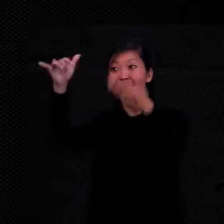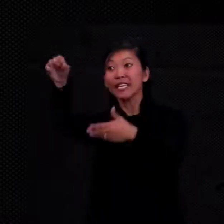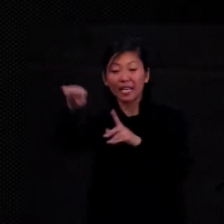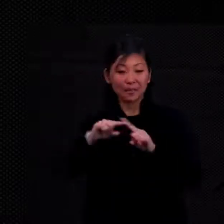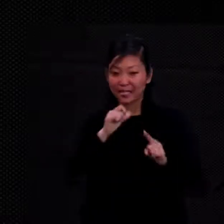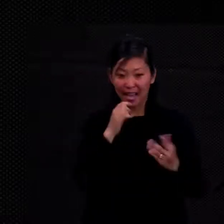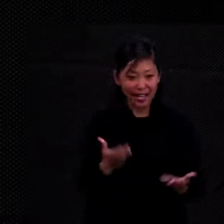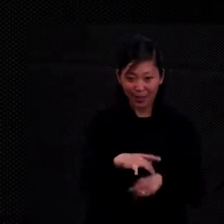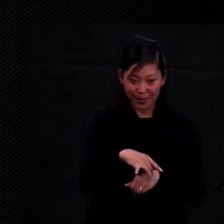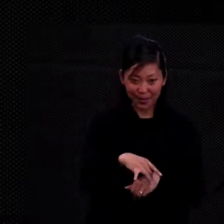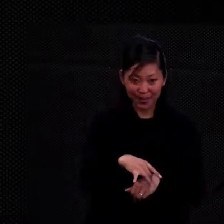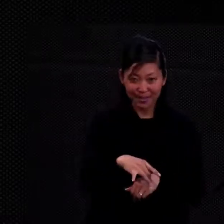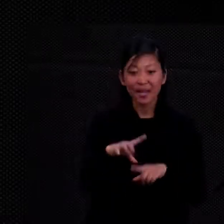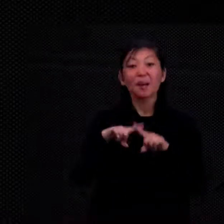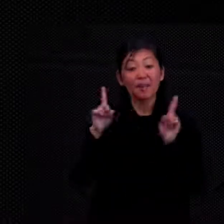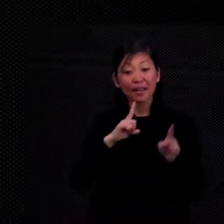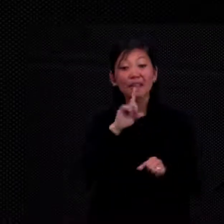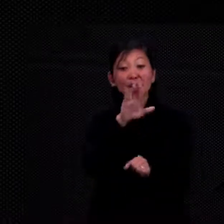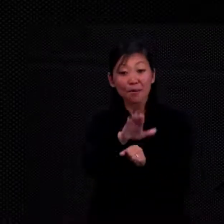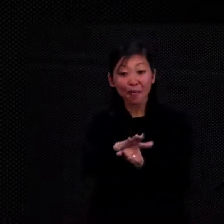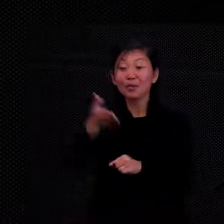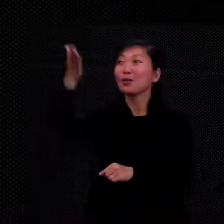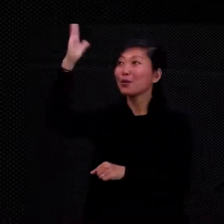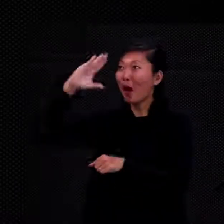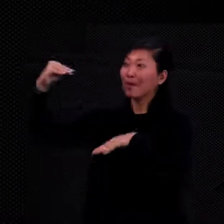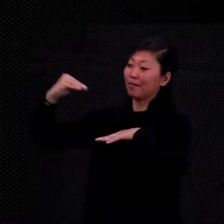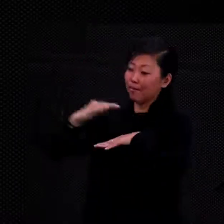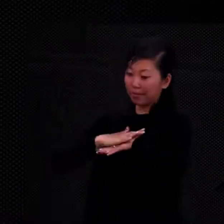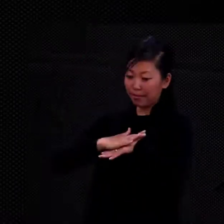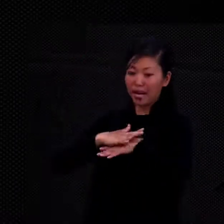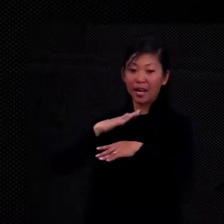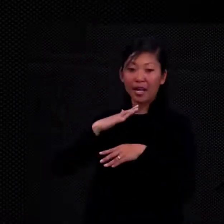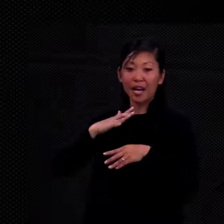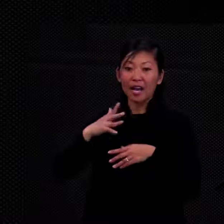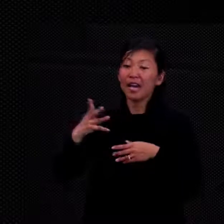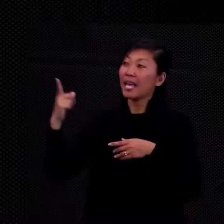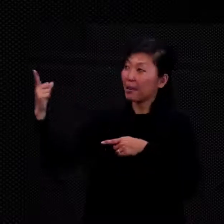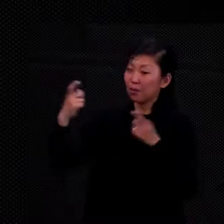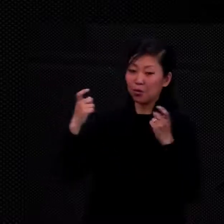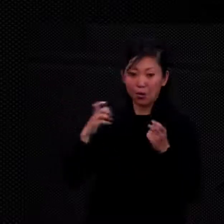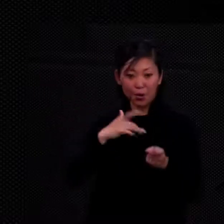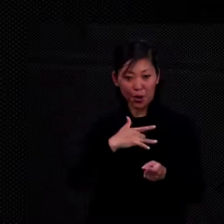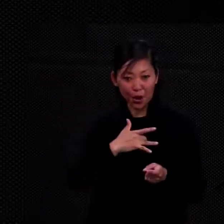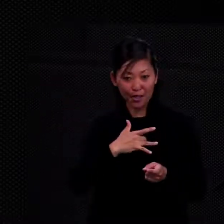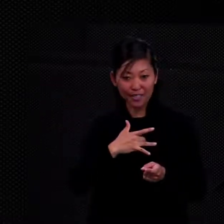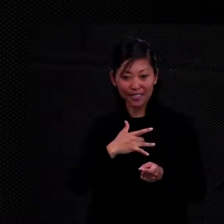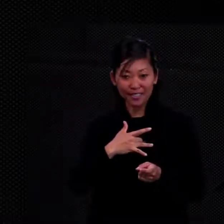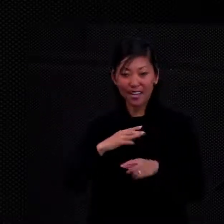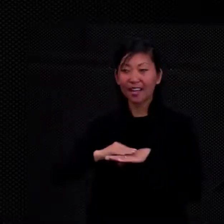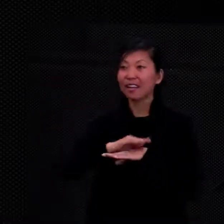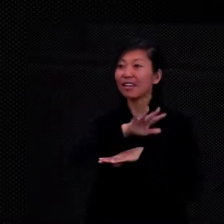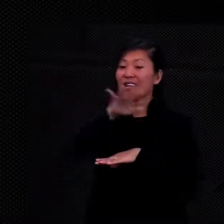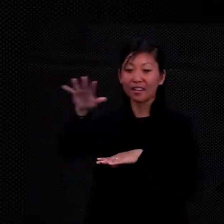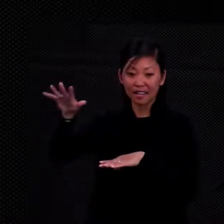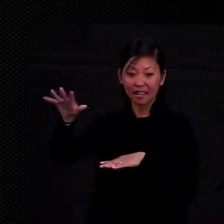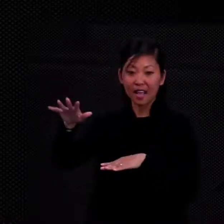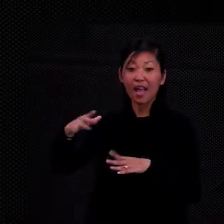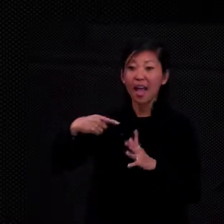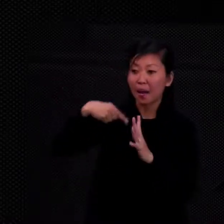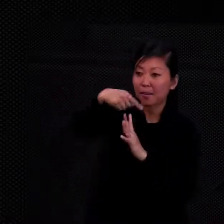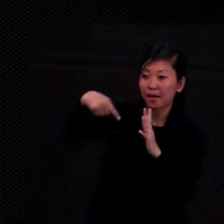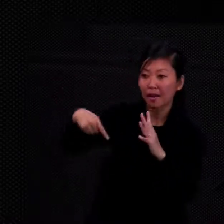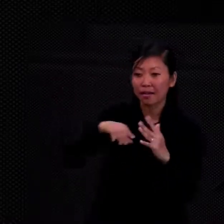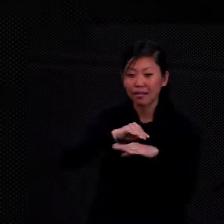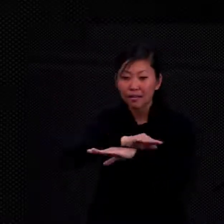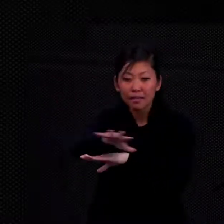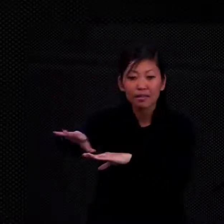in our own hearts so that we might not let the battles rage among us and within us and above us and destroy